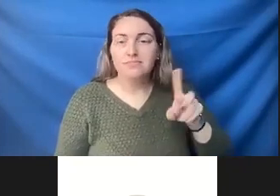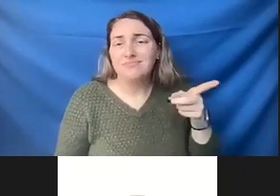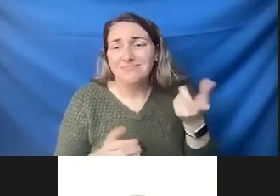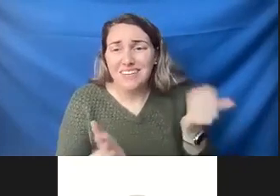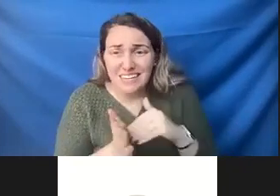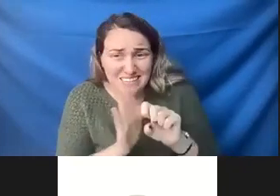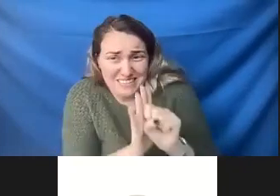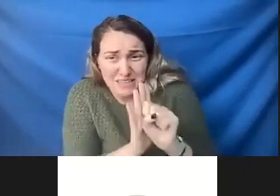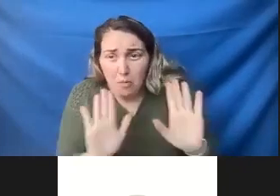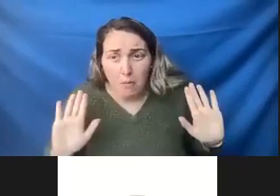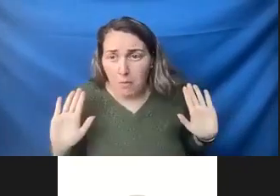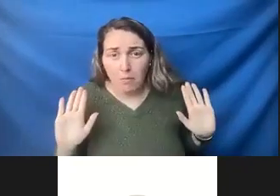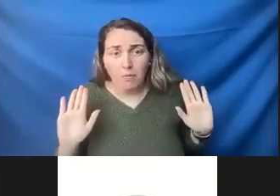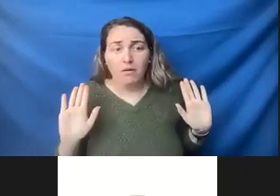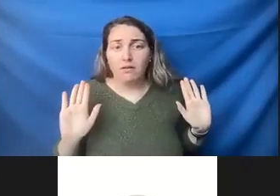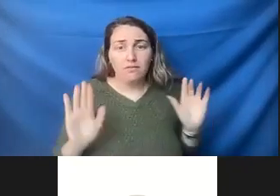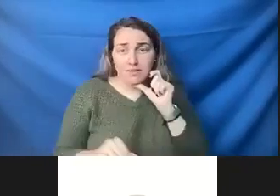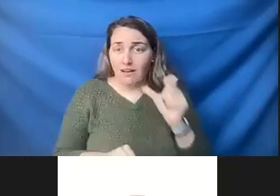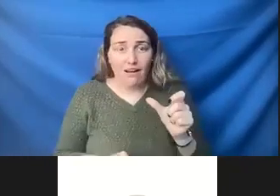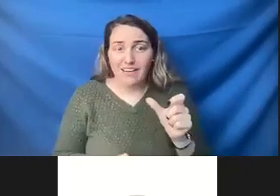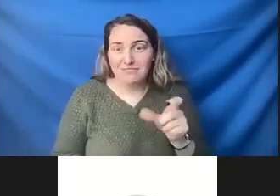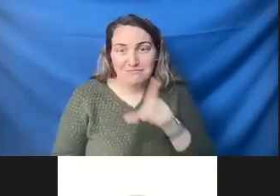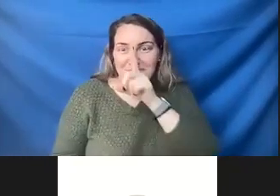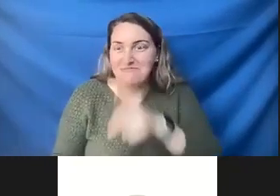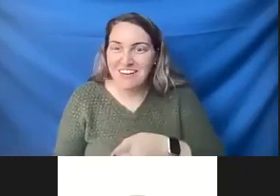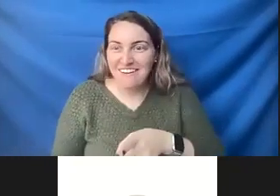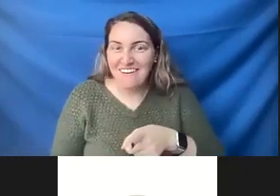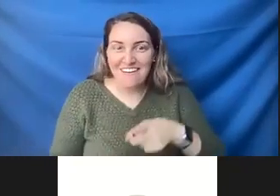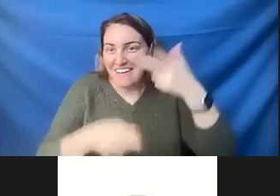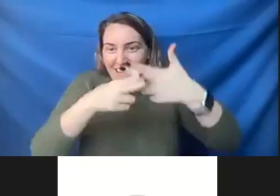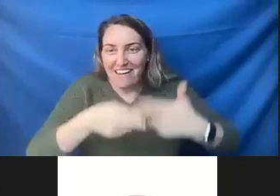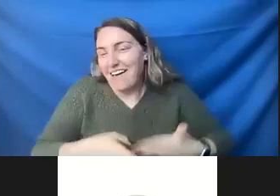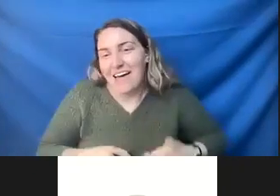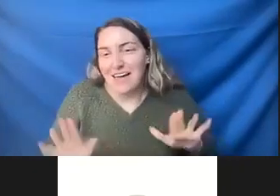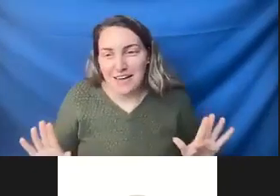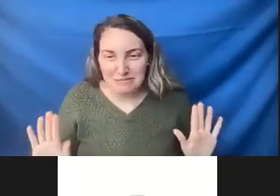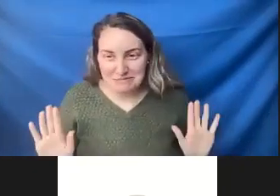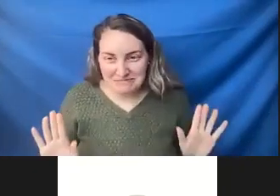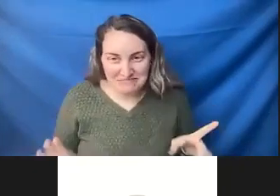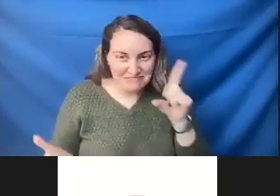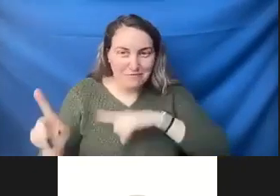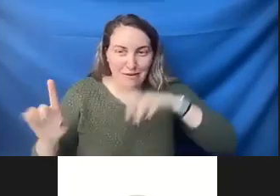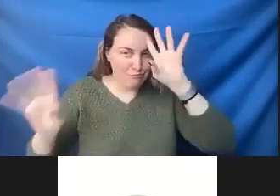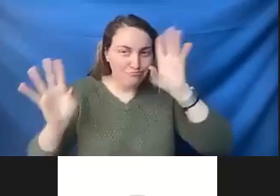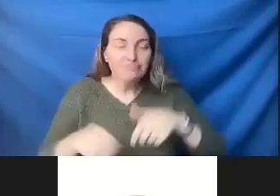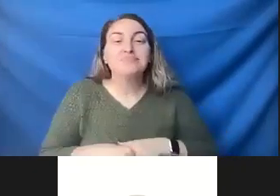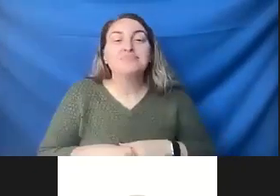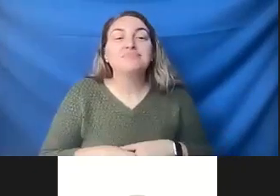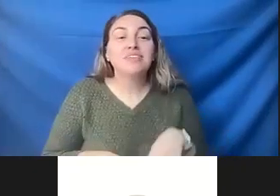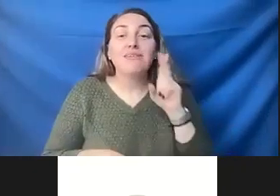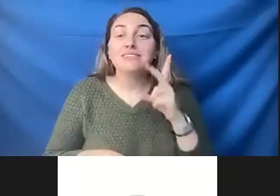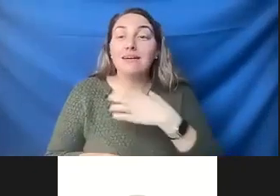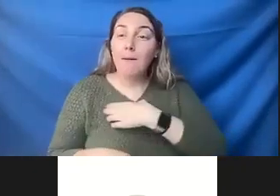ballot. So these are not, this is not a real contest. I mean, it's not real candidates. You'll see on the